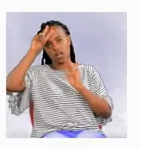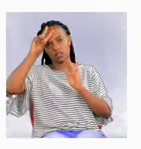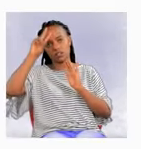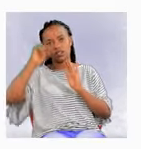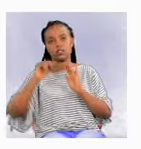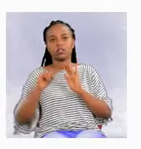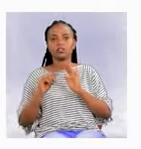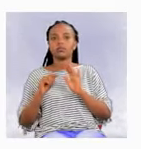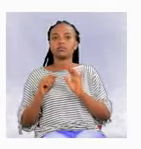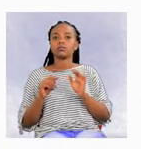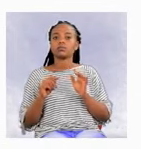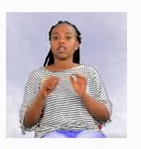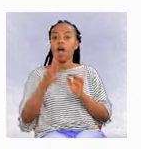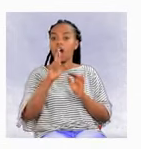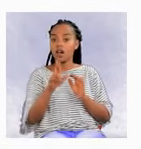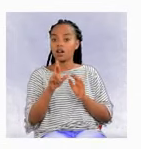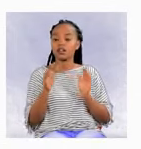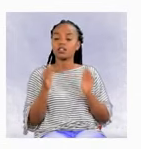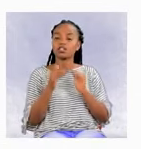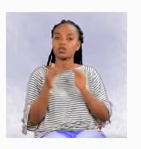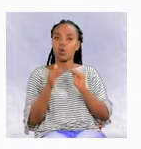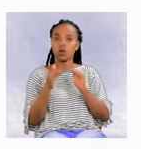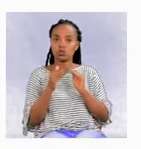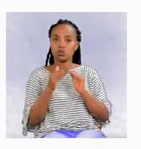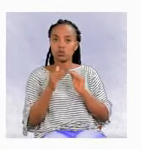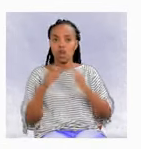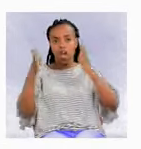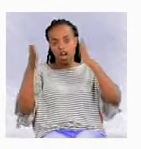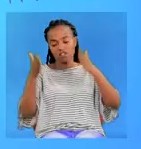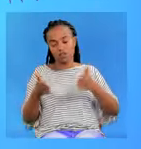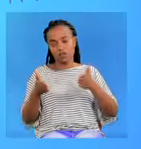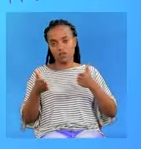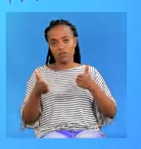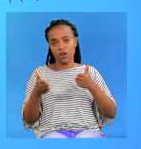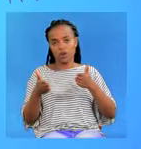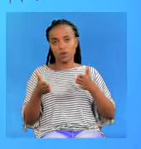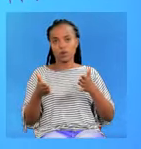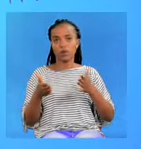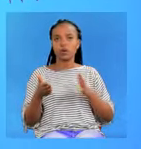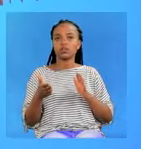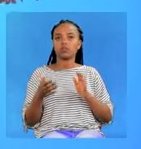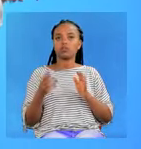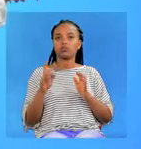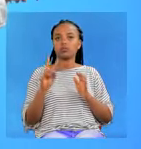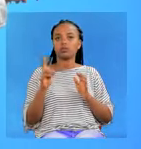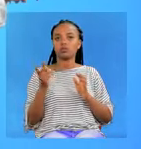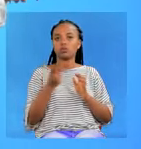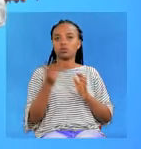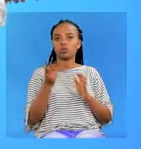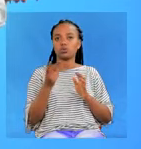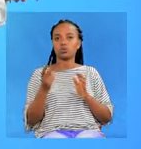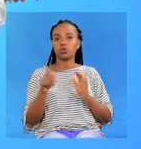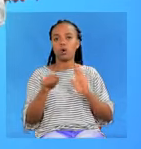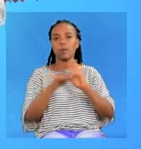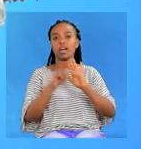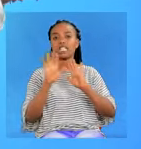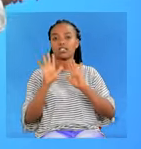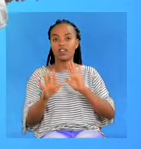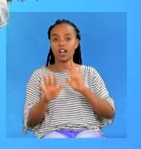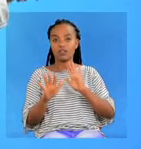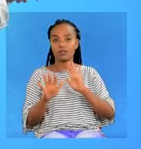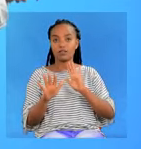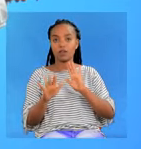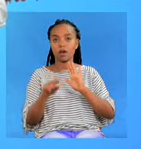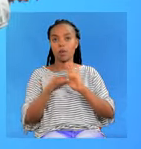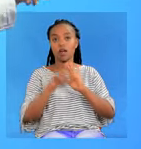Therefore, r is equal to absolute value of these two is minus 5, minus